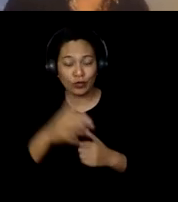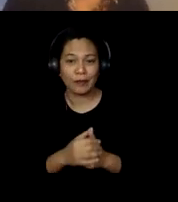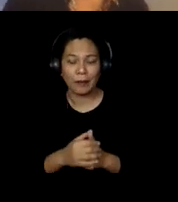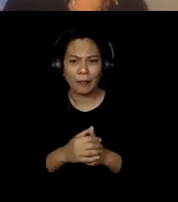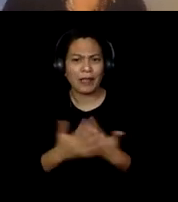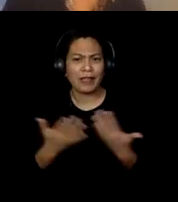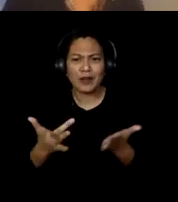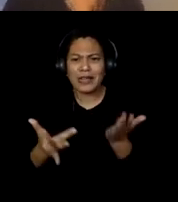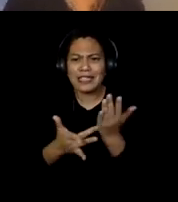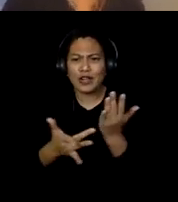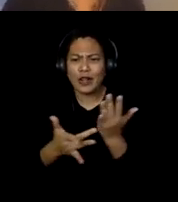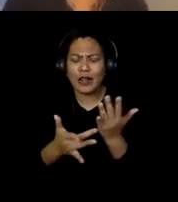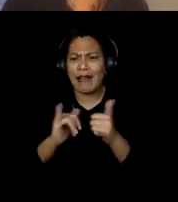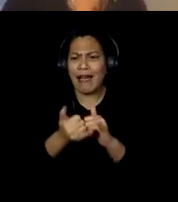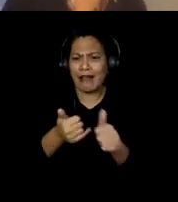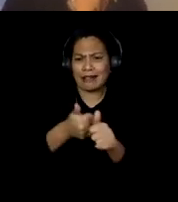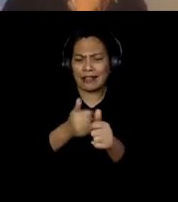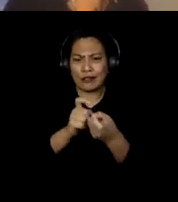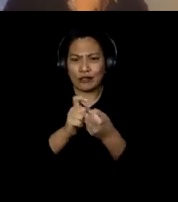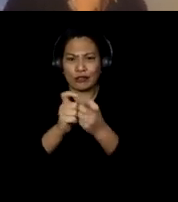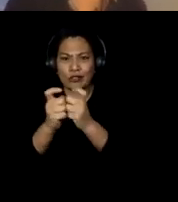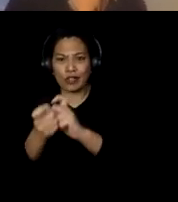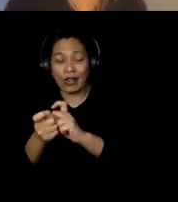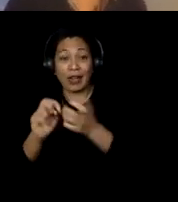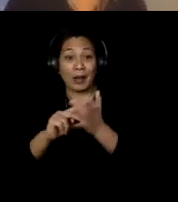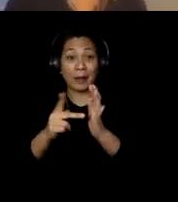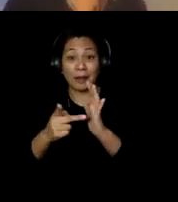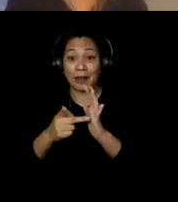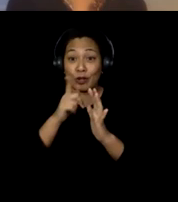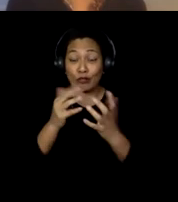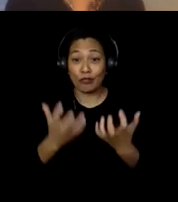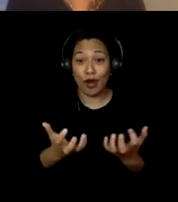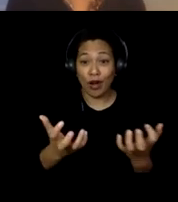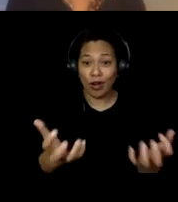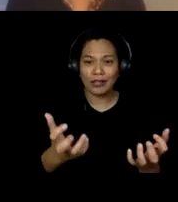how is technology changing so that audiences can find